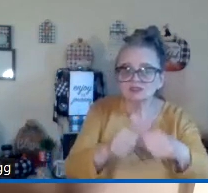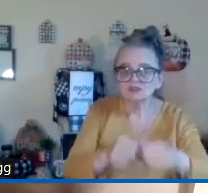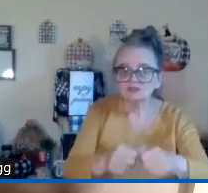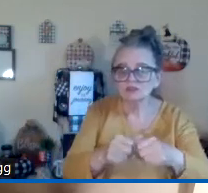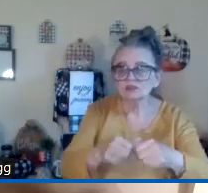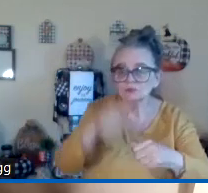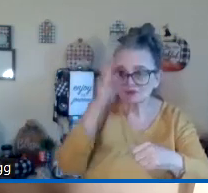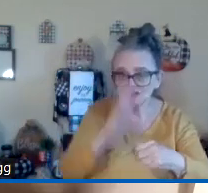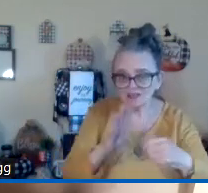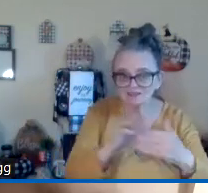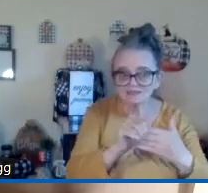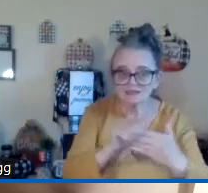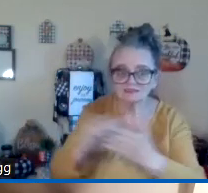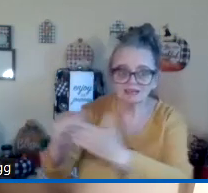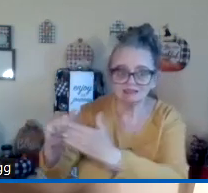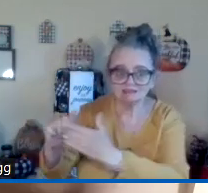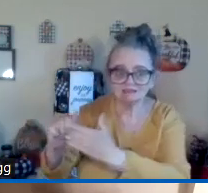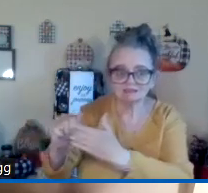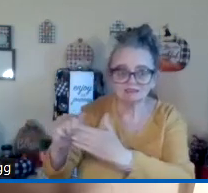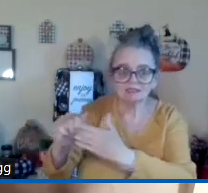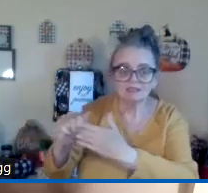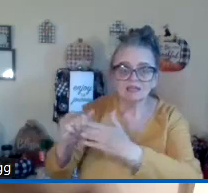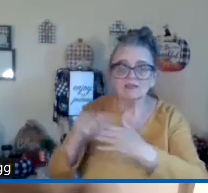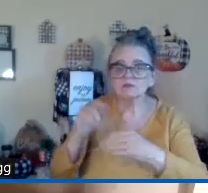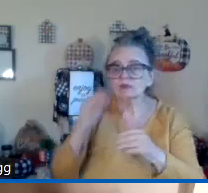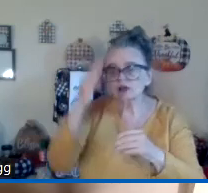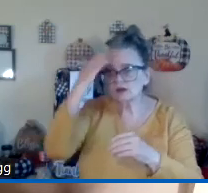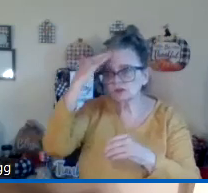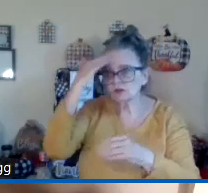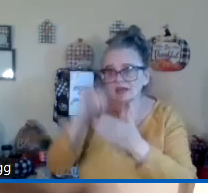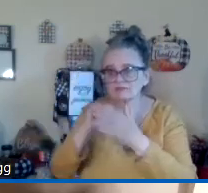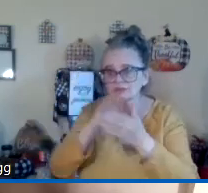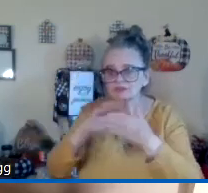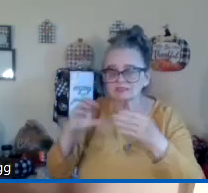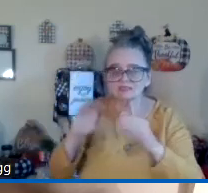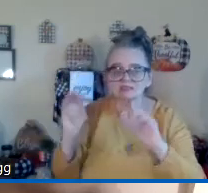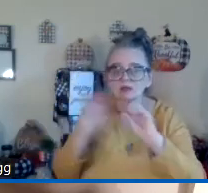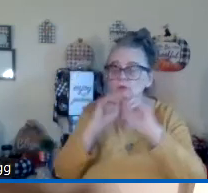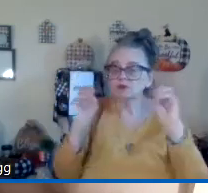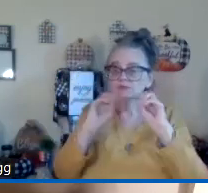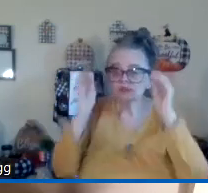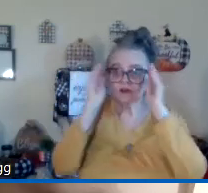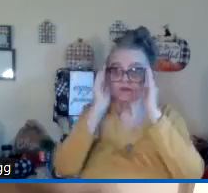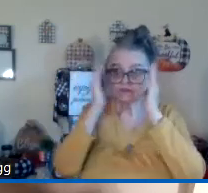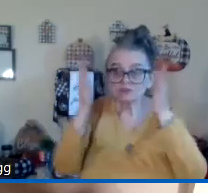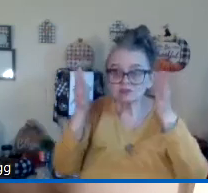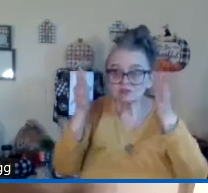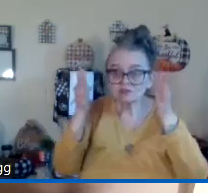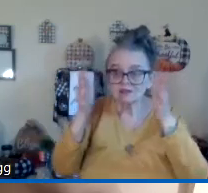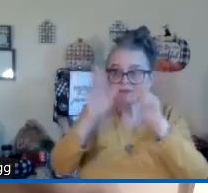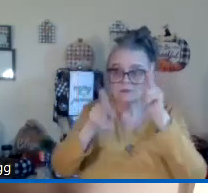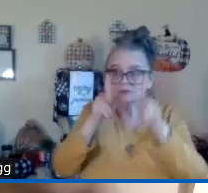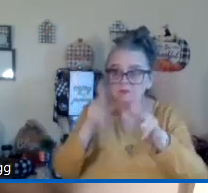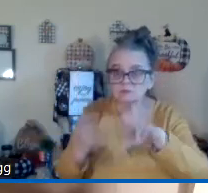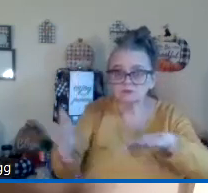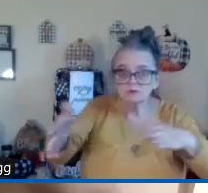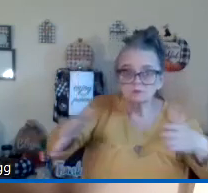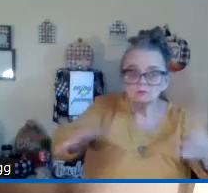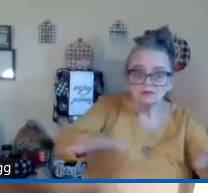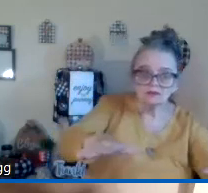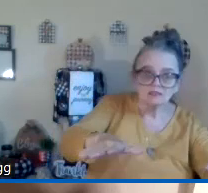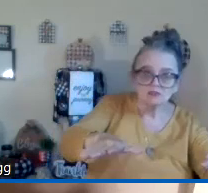without doing our part. Our work is part of it. For our success and our health and our